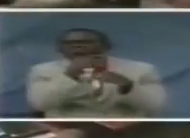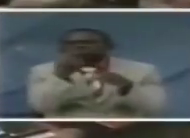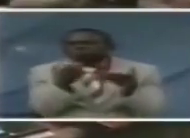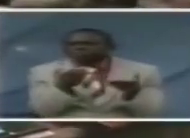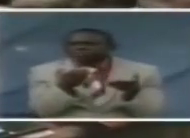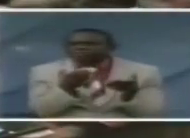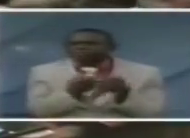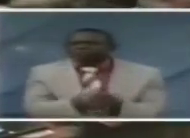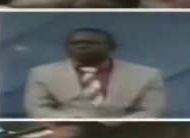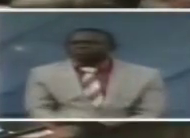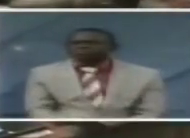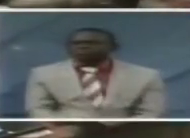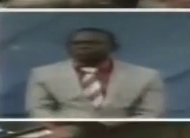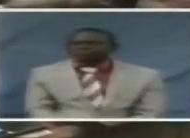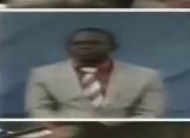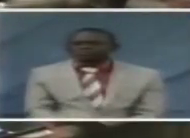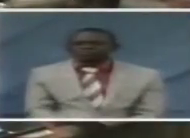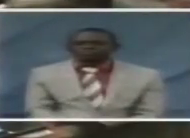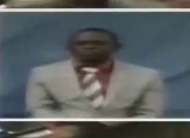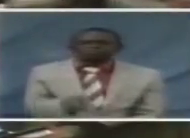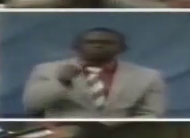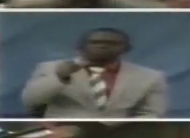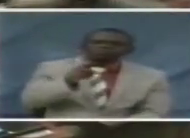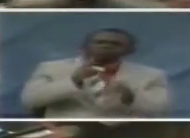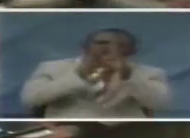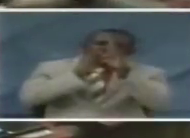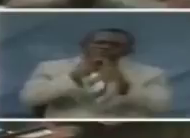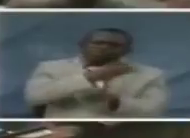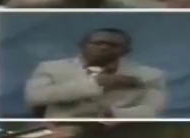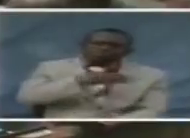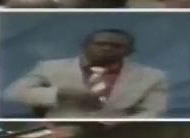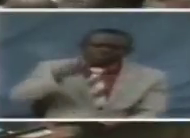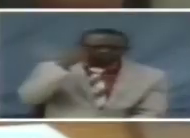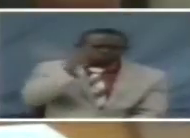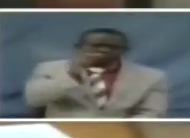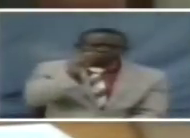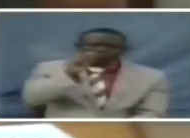Any further debate? Order. Order.